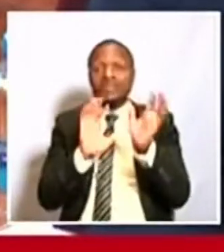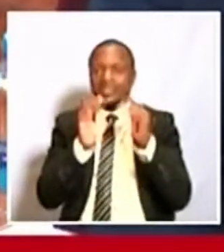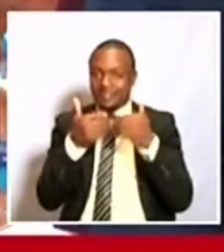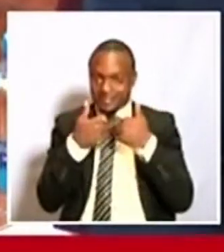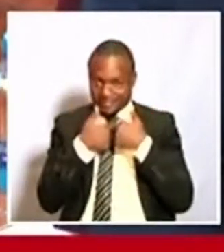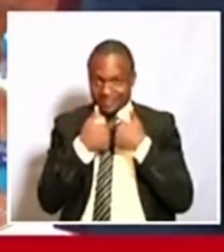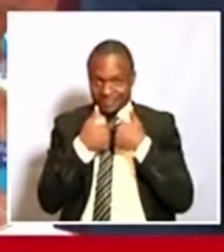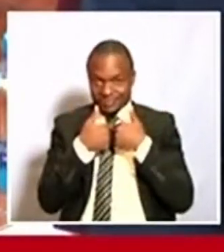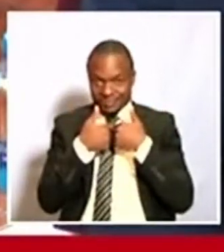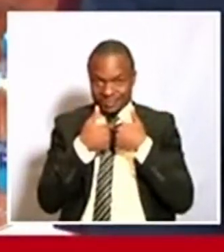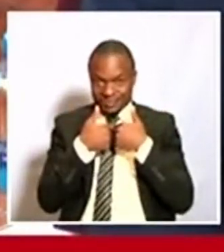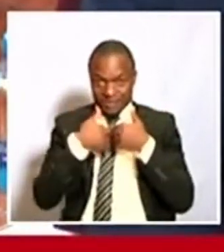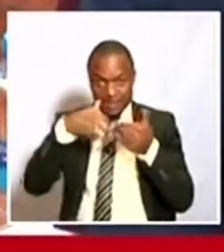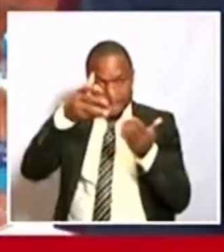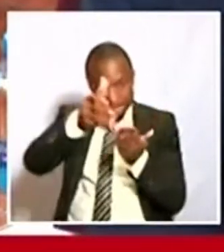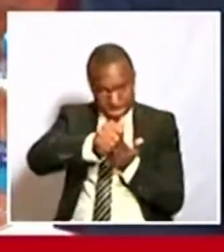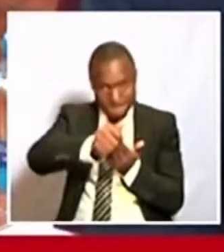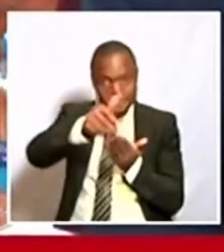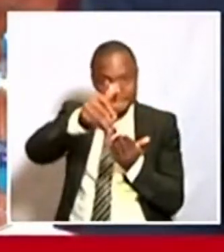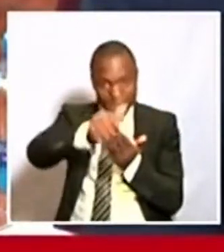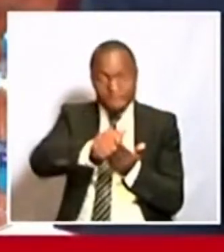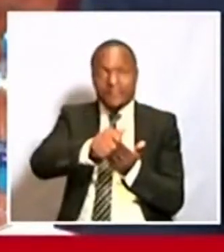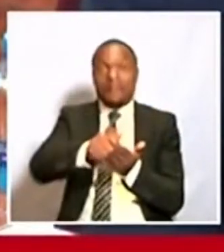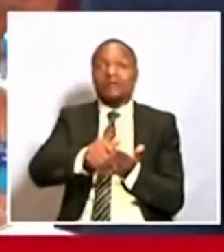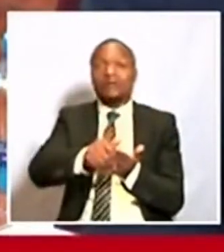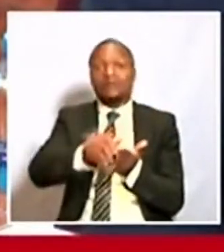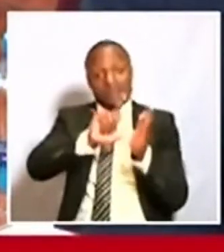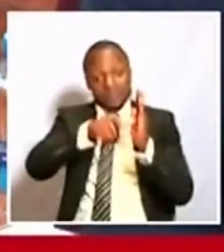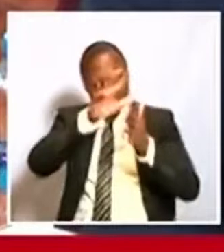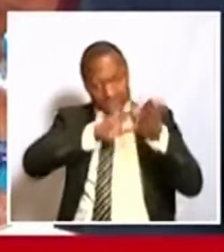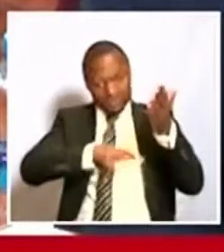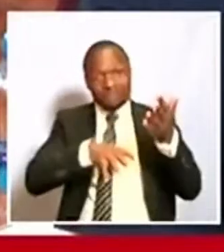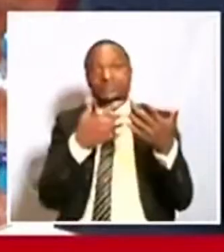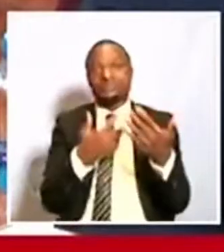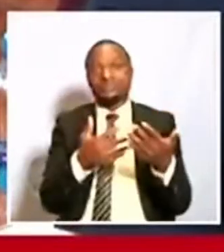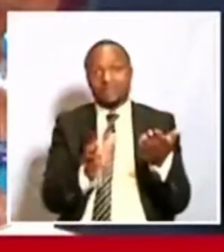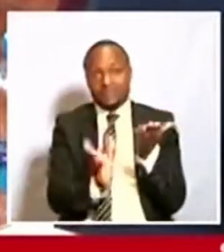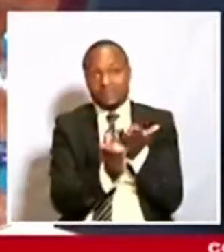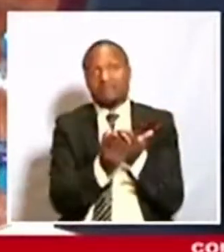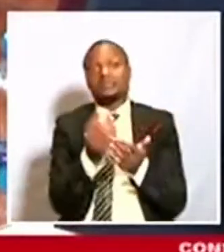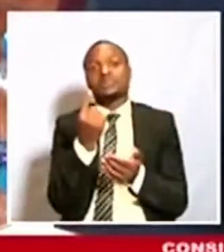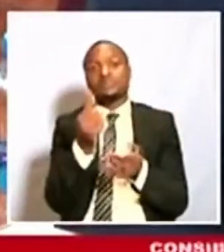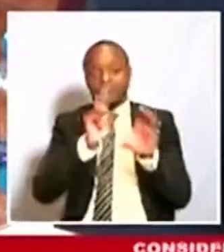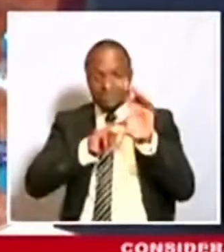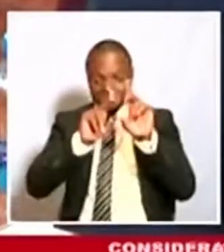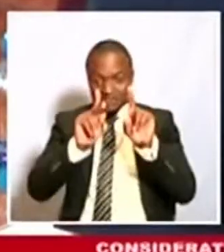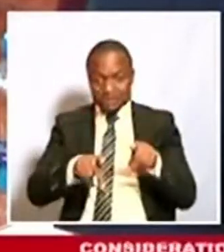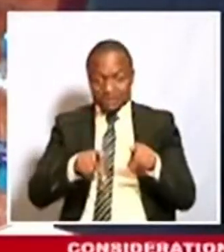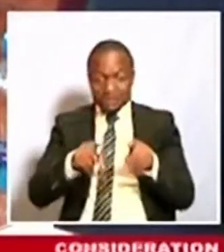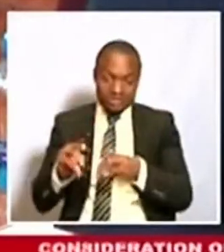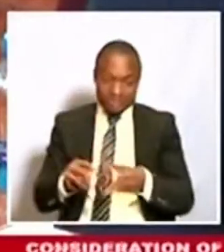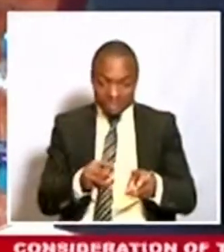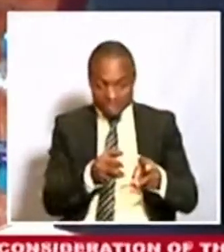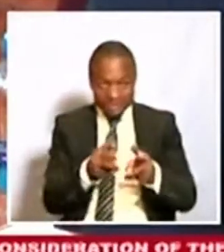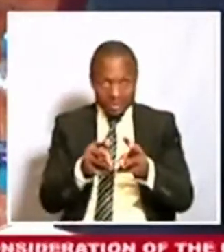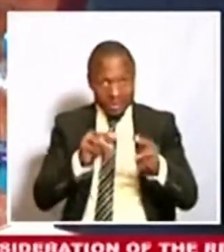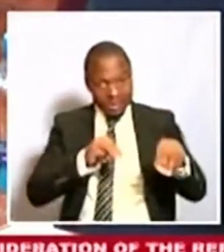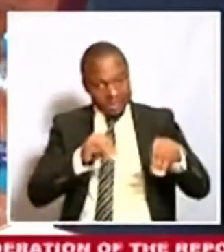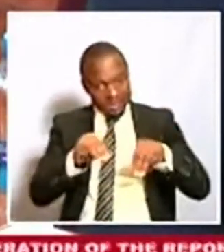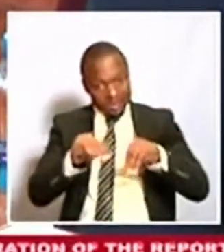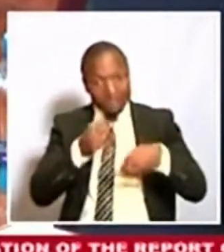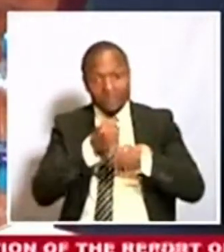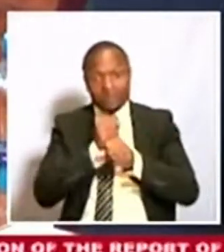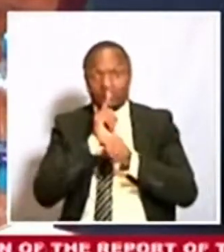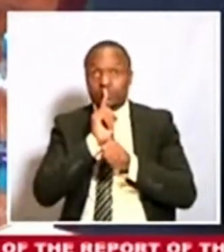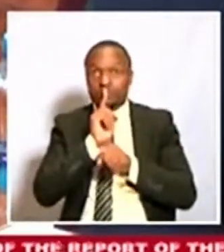been coded the minutes as it is in Appendix 1, Chair. The remedial measure is that management will ensure